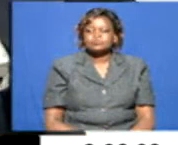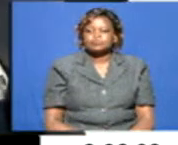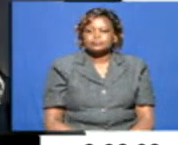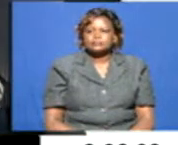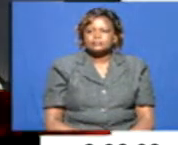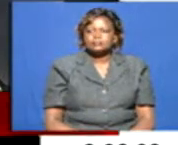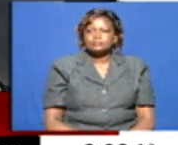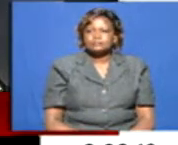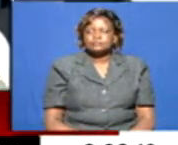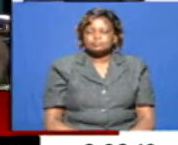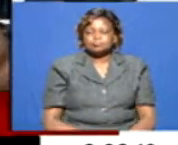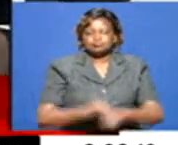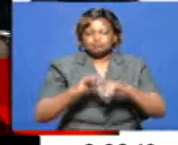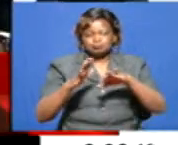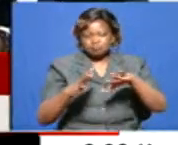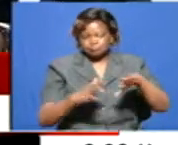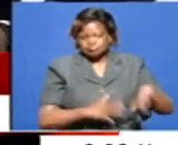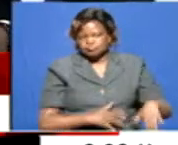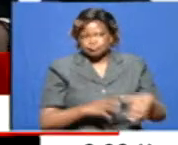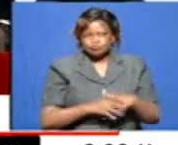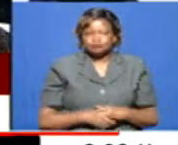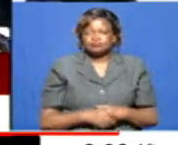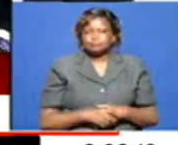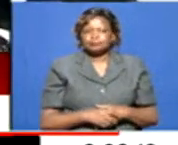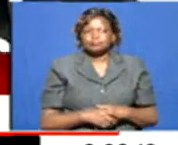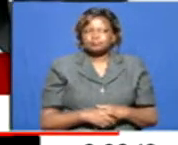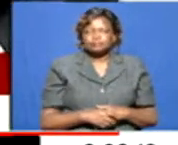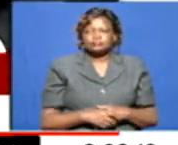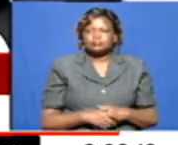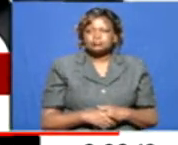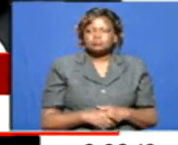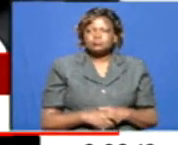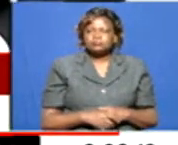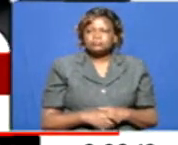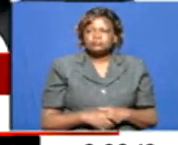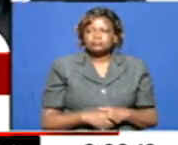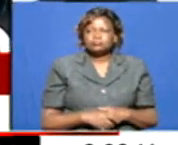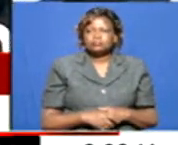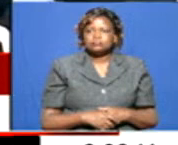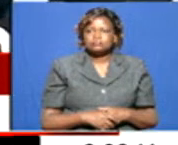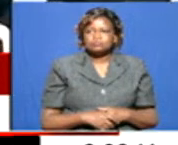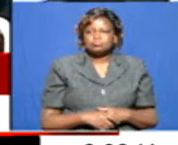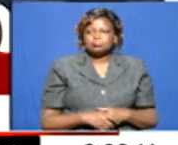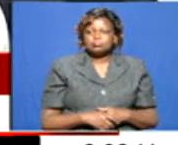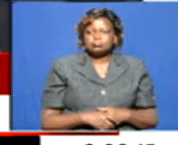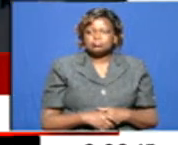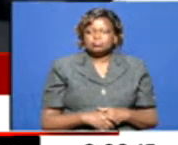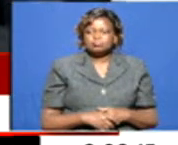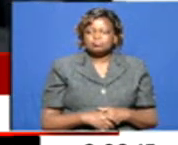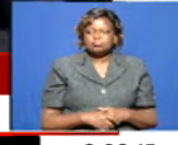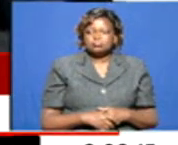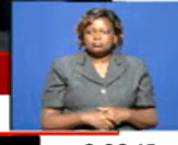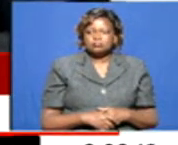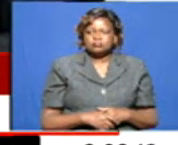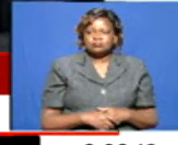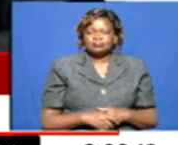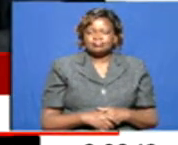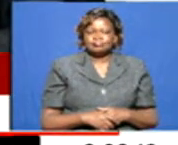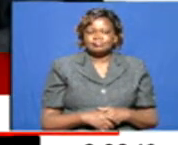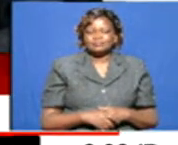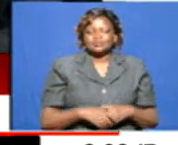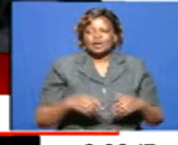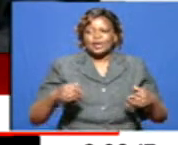Well, from that story on drought, let's now take a look at an item that breaks the silence on teenage